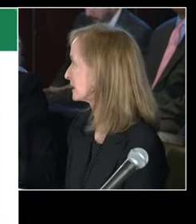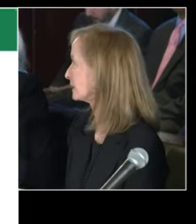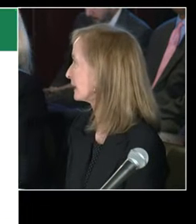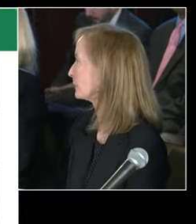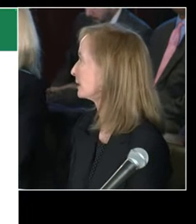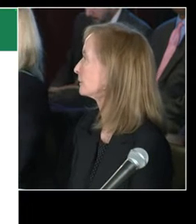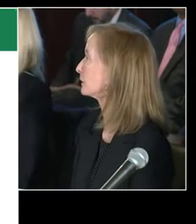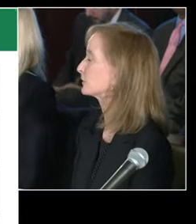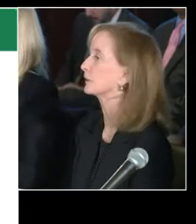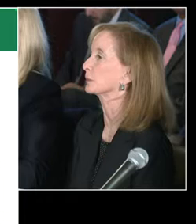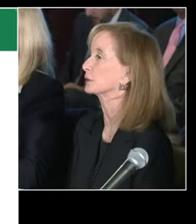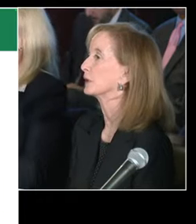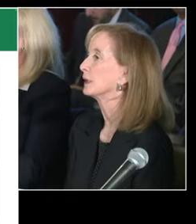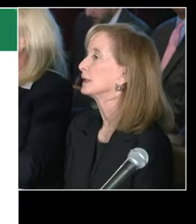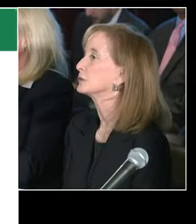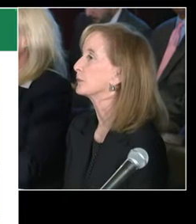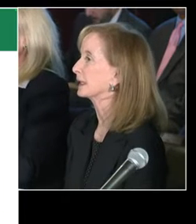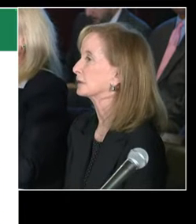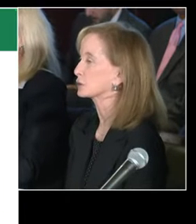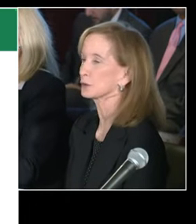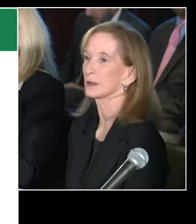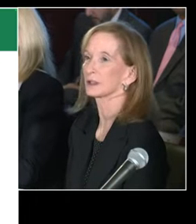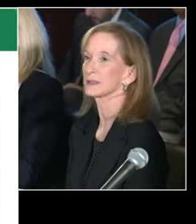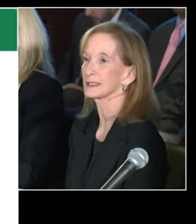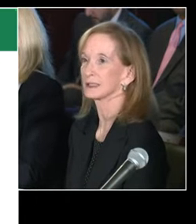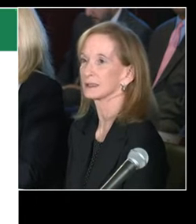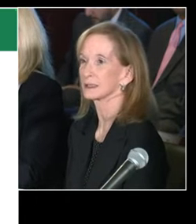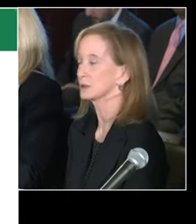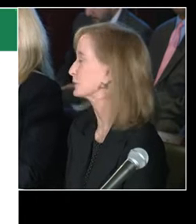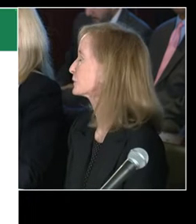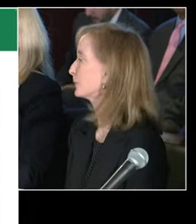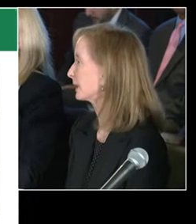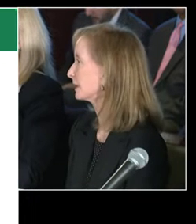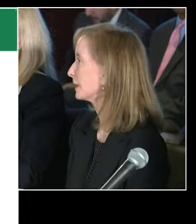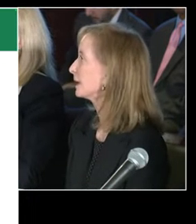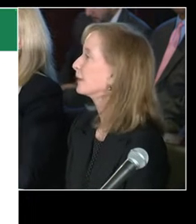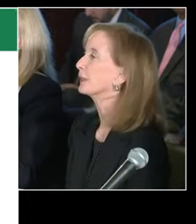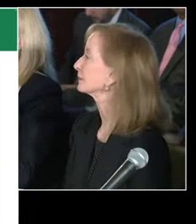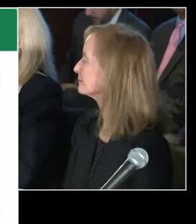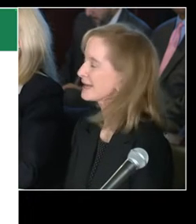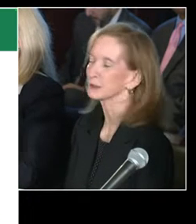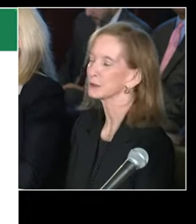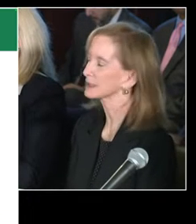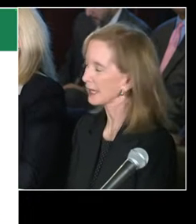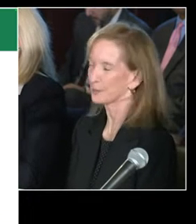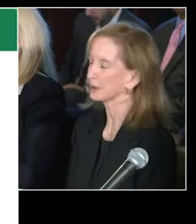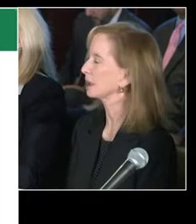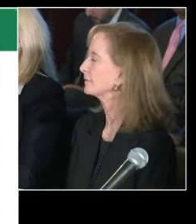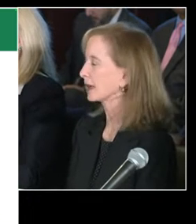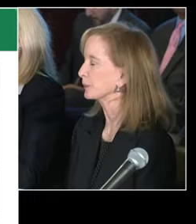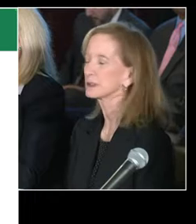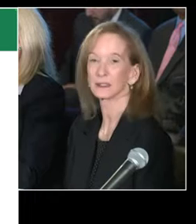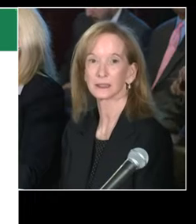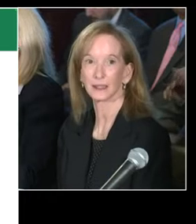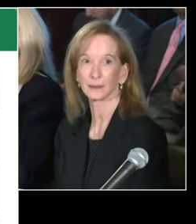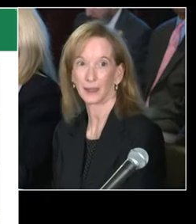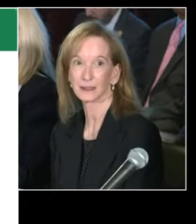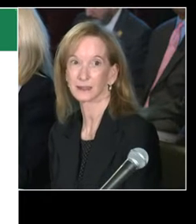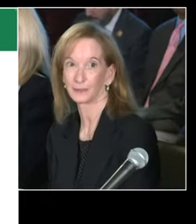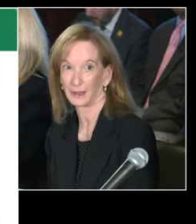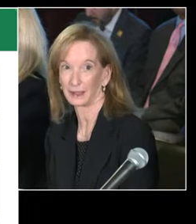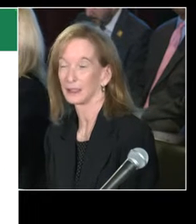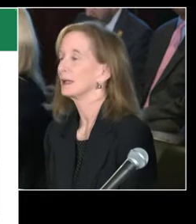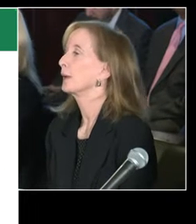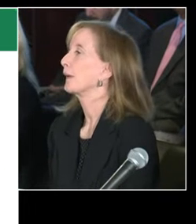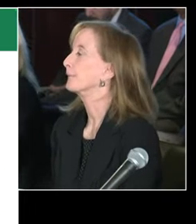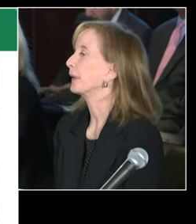the city and we look forward to making sure that the city continues to be the nation's capital, a vibrant and exciting place